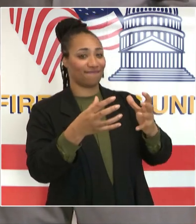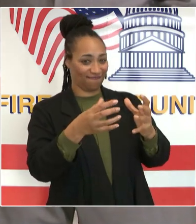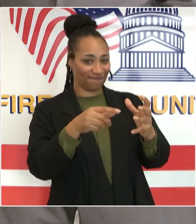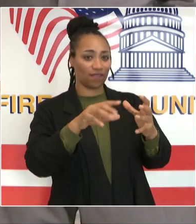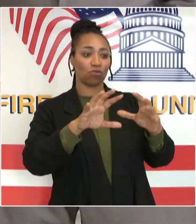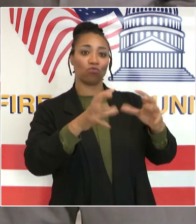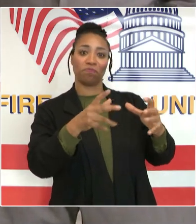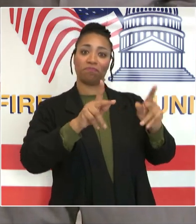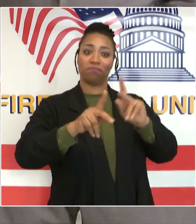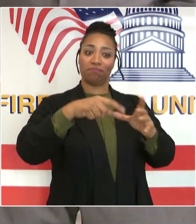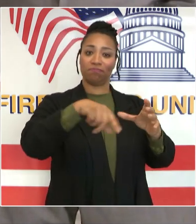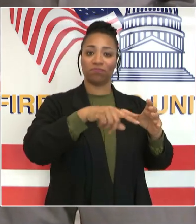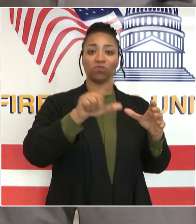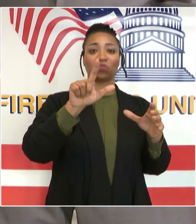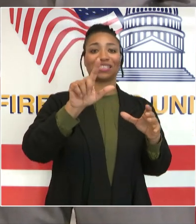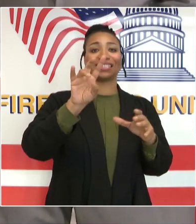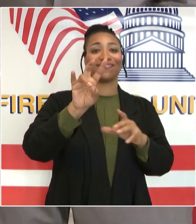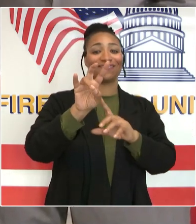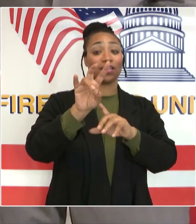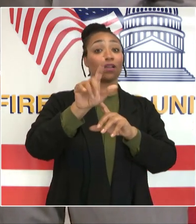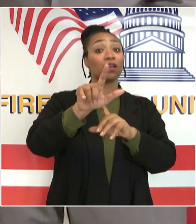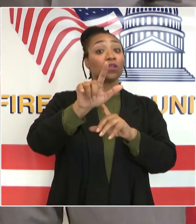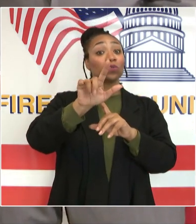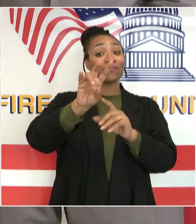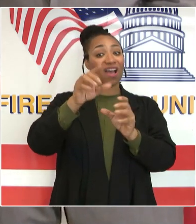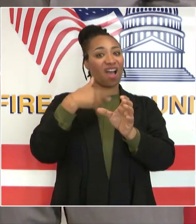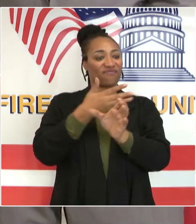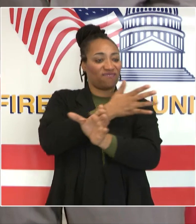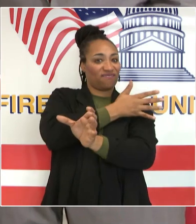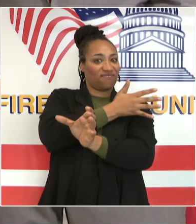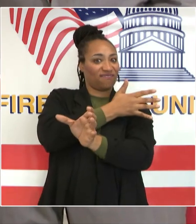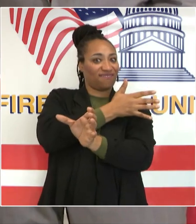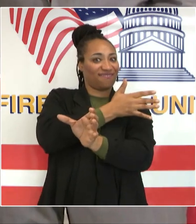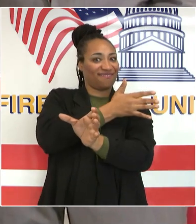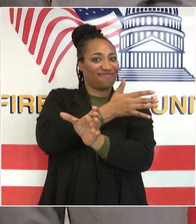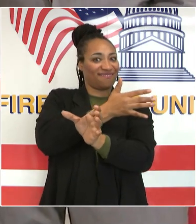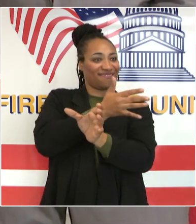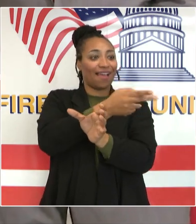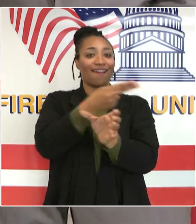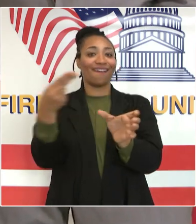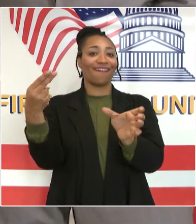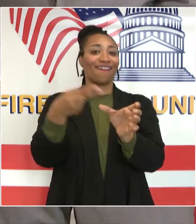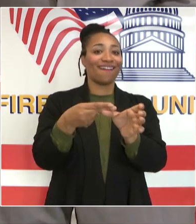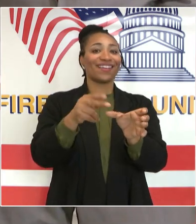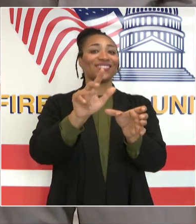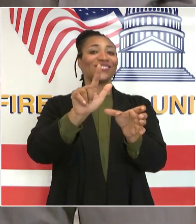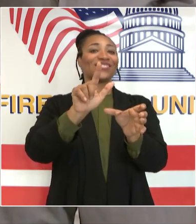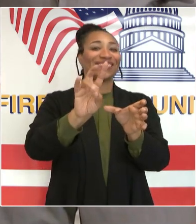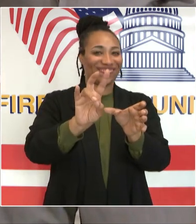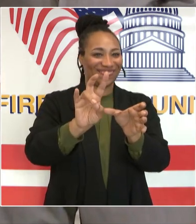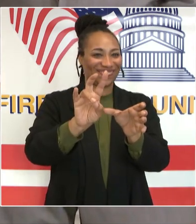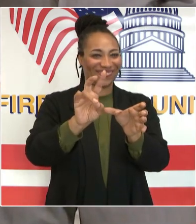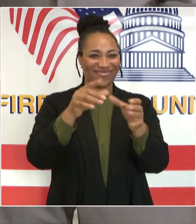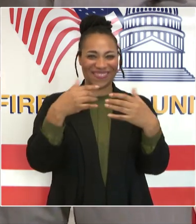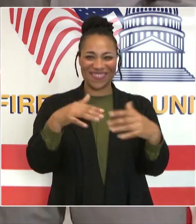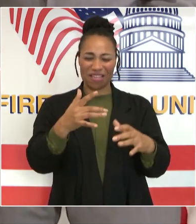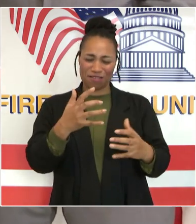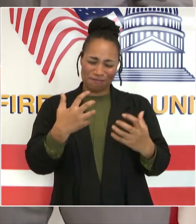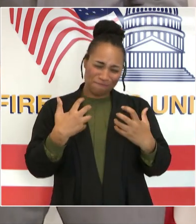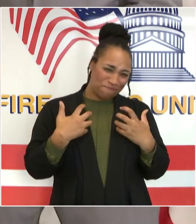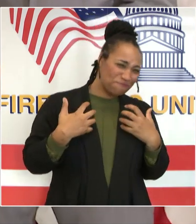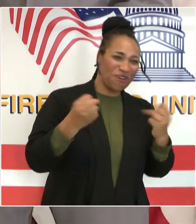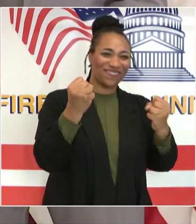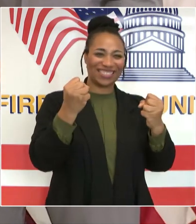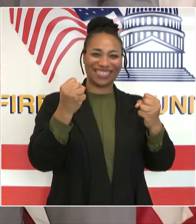our schools, have joined the ranks of DC's bravest since the 1980s. And